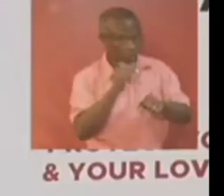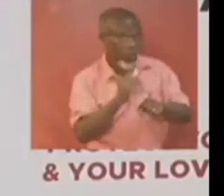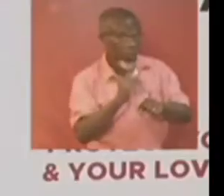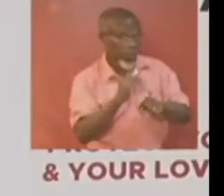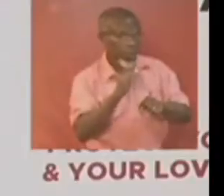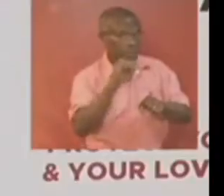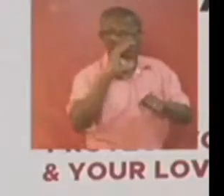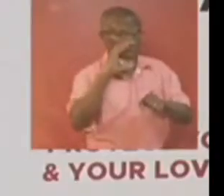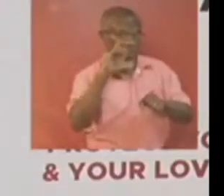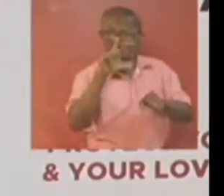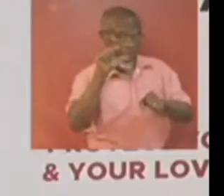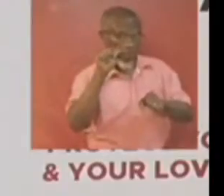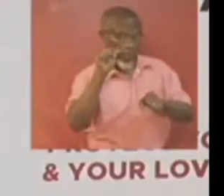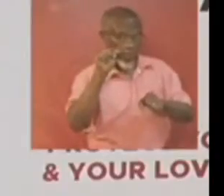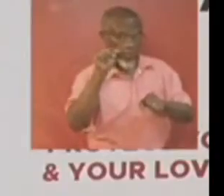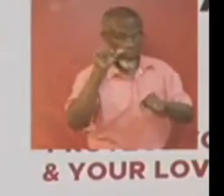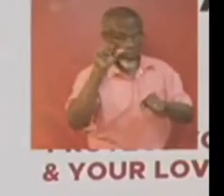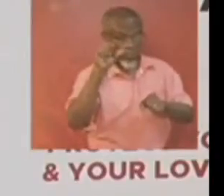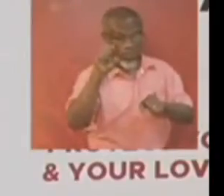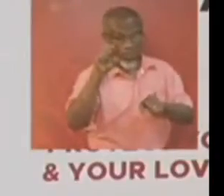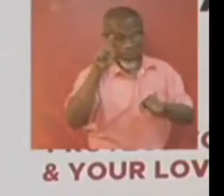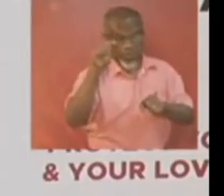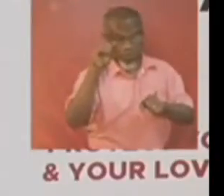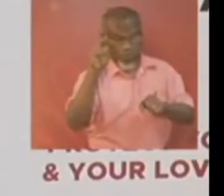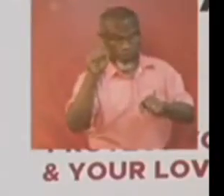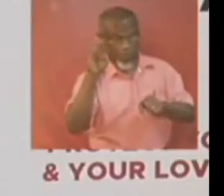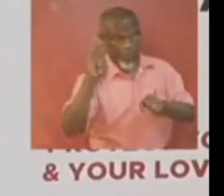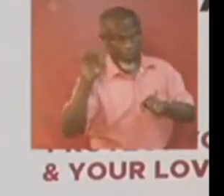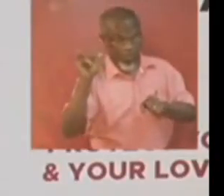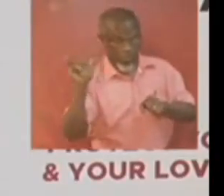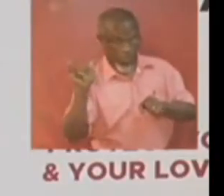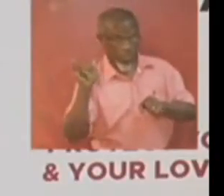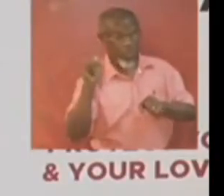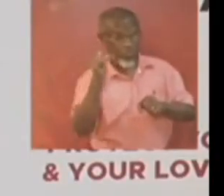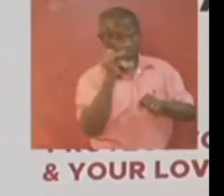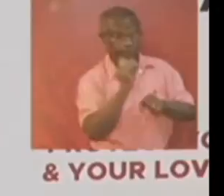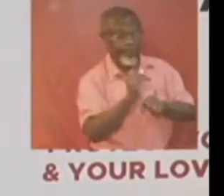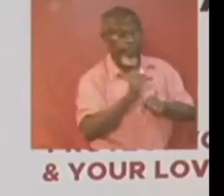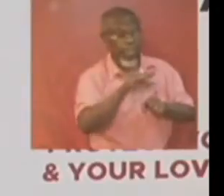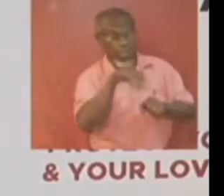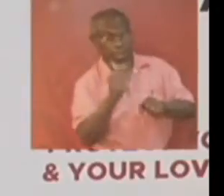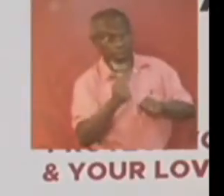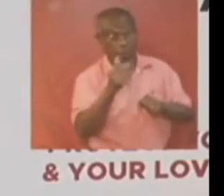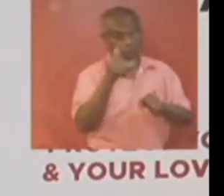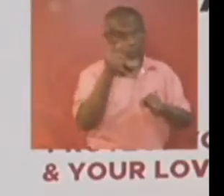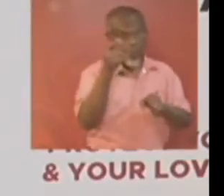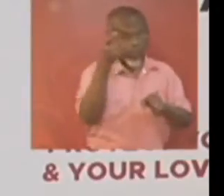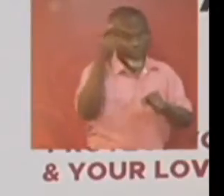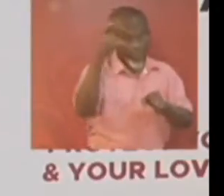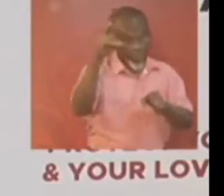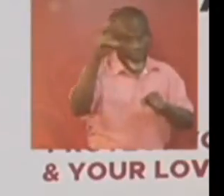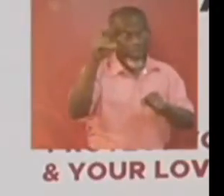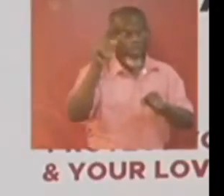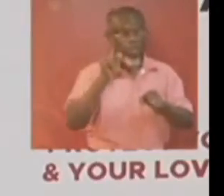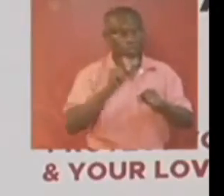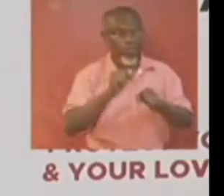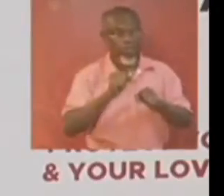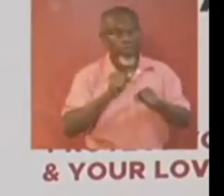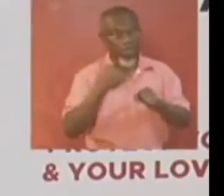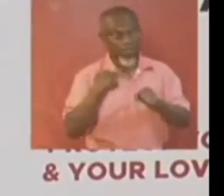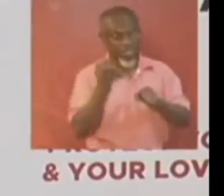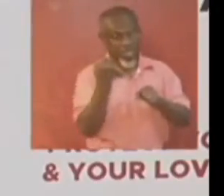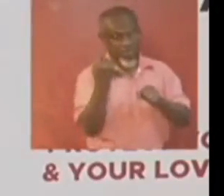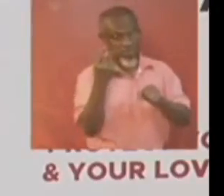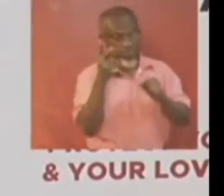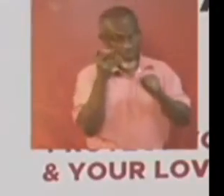Correctional Facility, which has 17 patients, the other being the Day Bay Academy Facility, which has 11